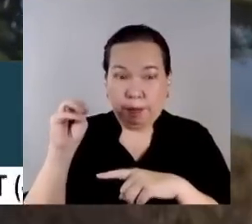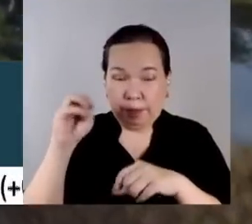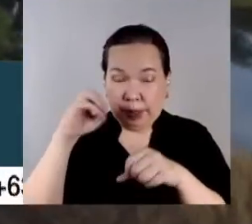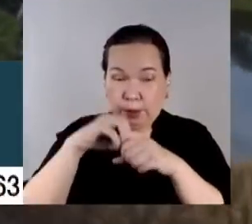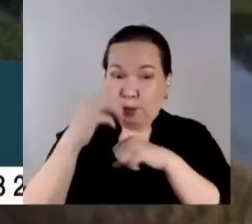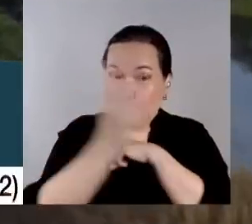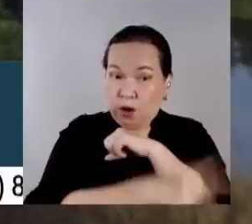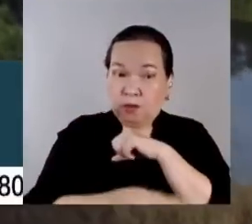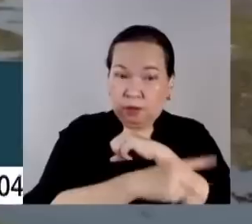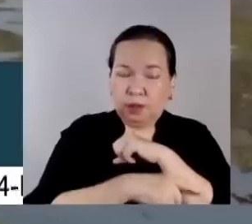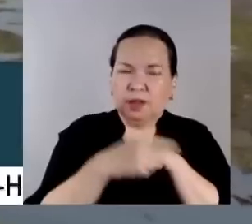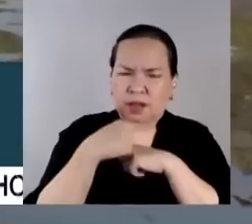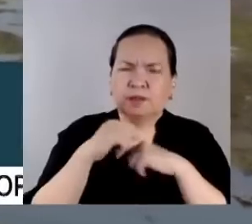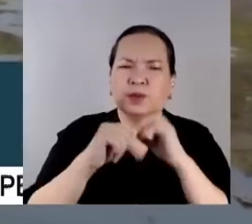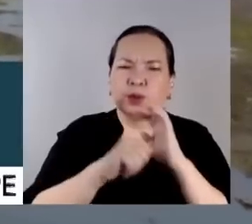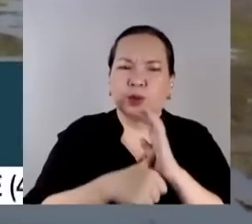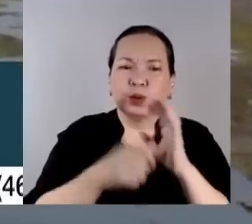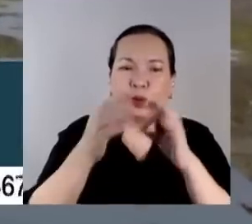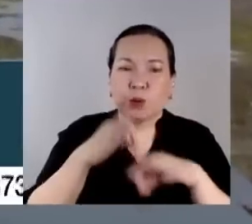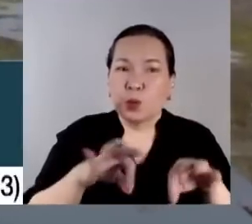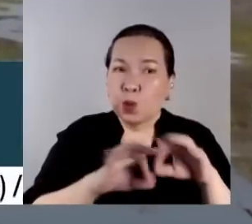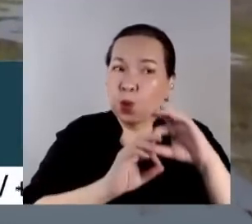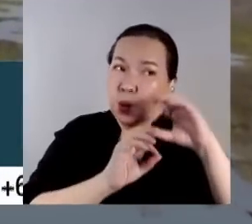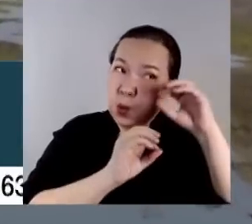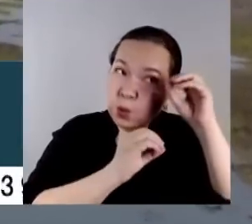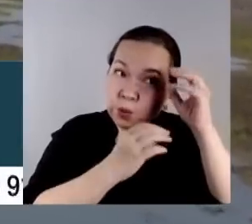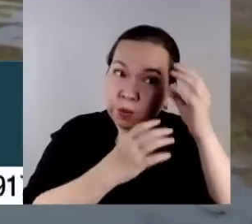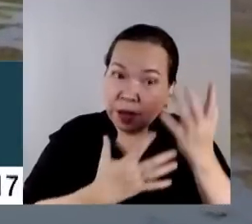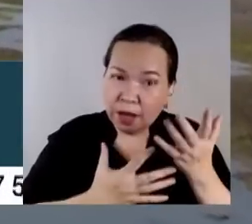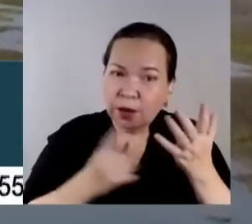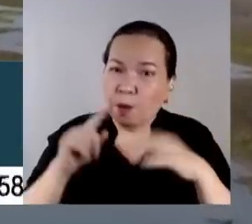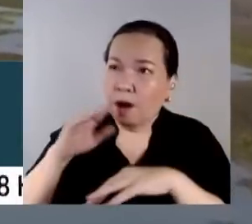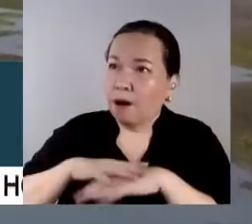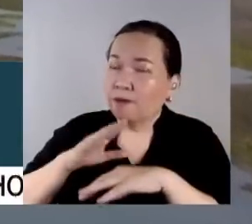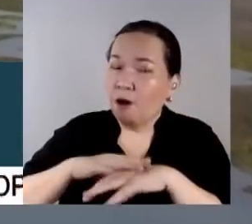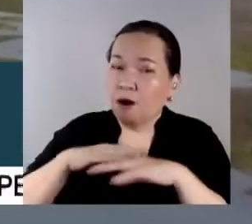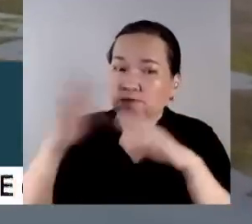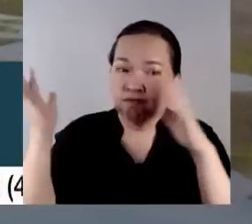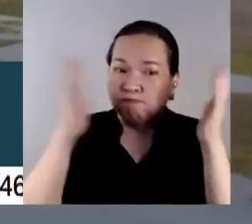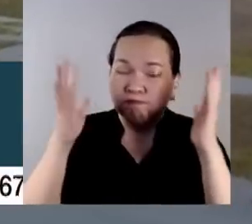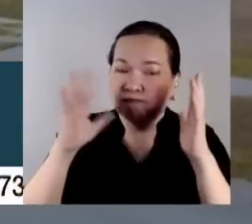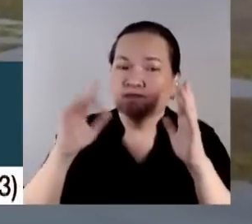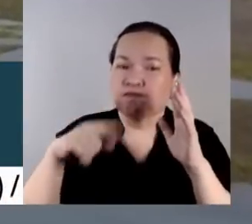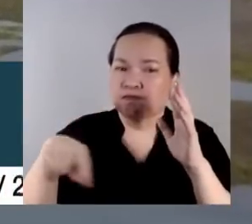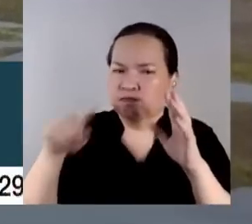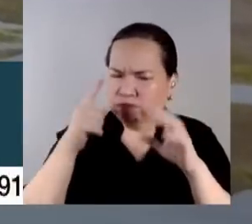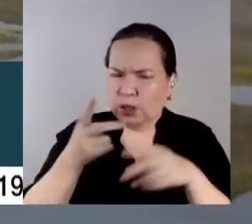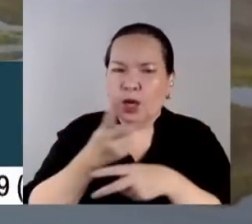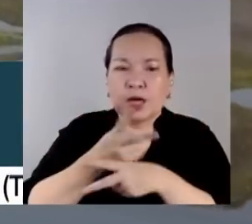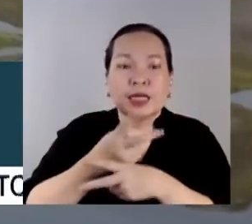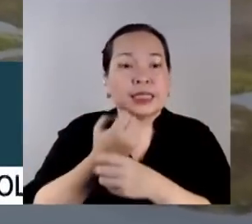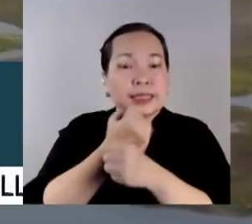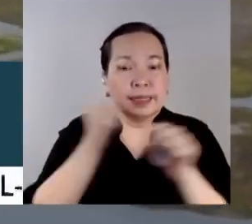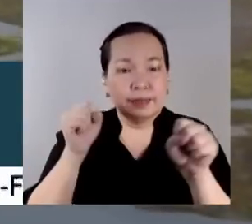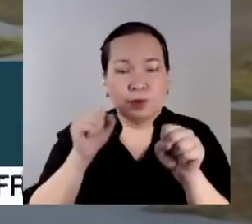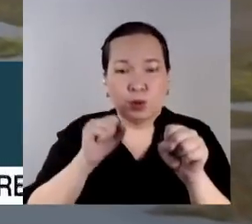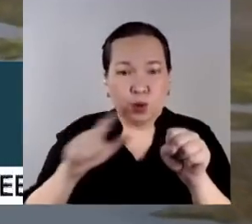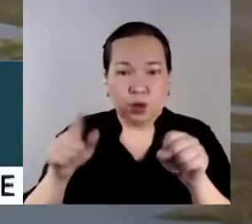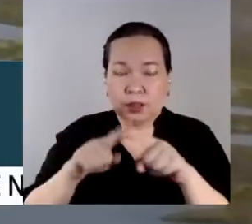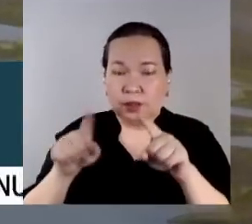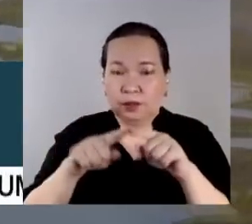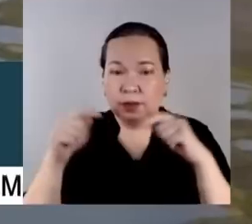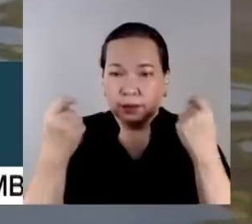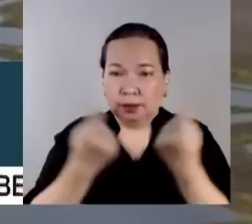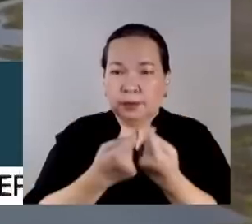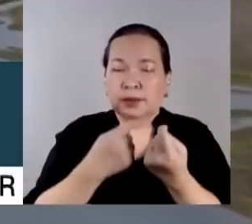the importance of heeding their advice, as it means not only the safety of fishermen, but as well as rescue teams. They also said that to avoid